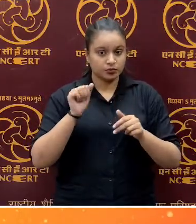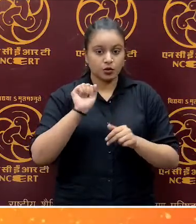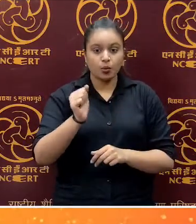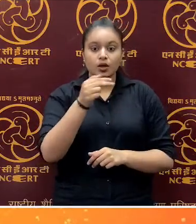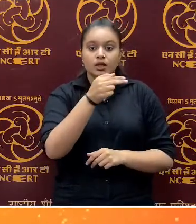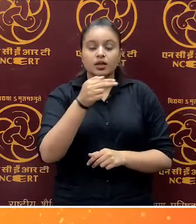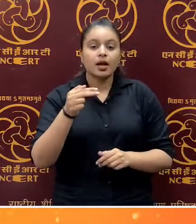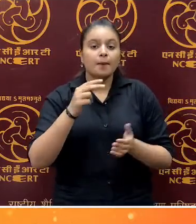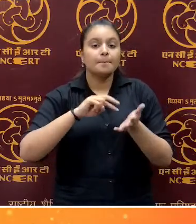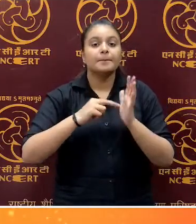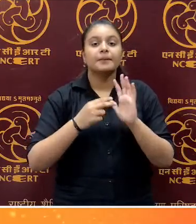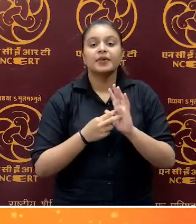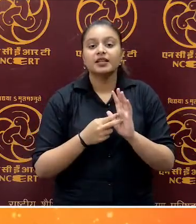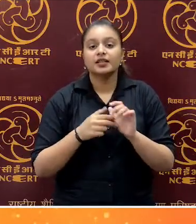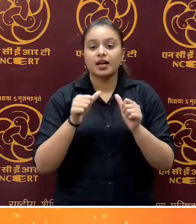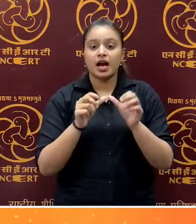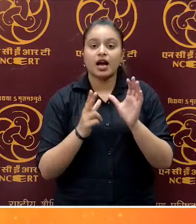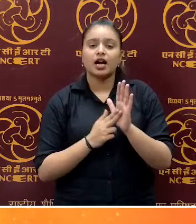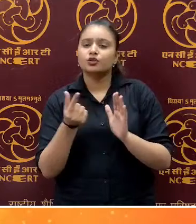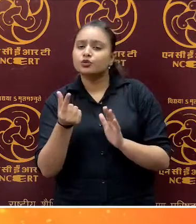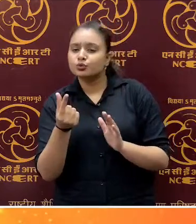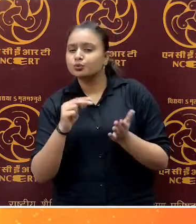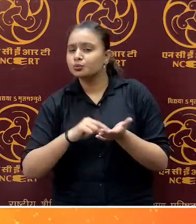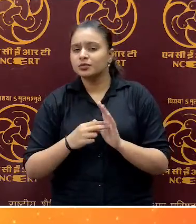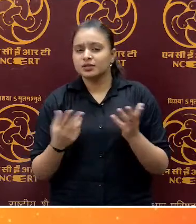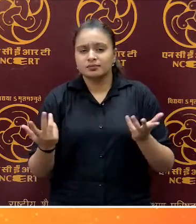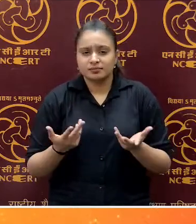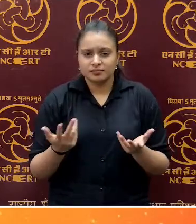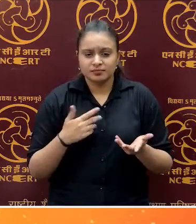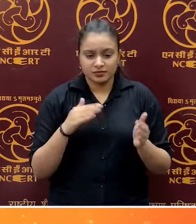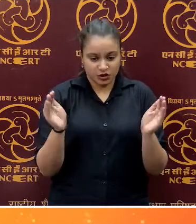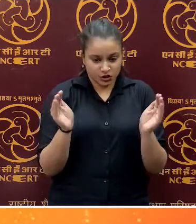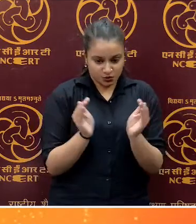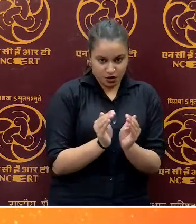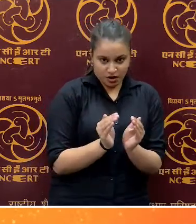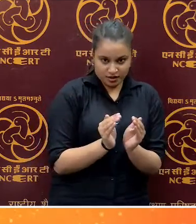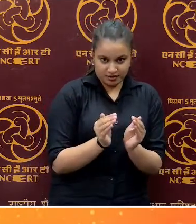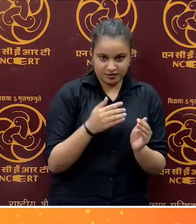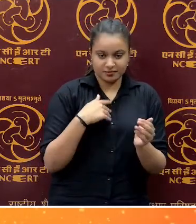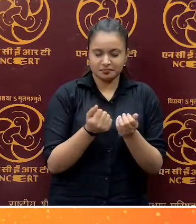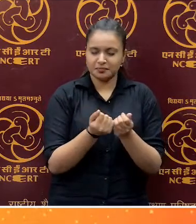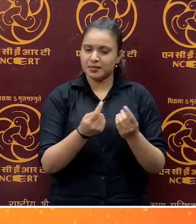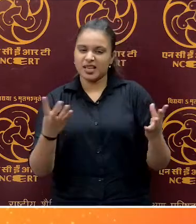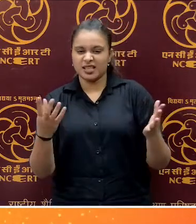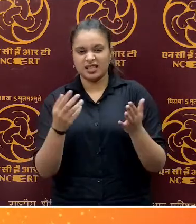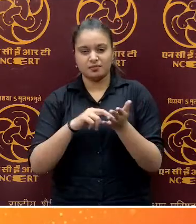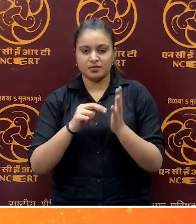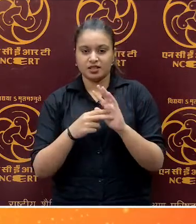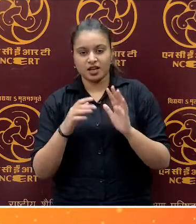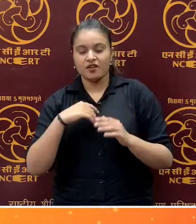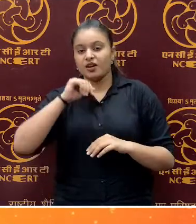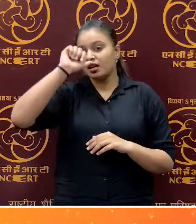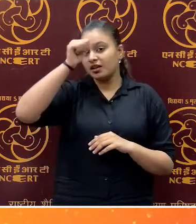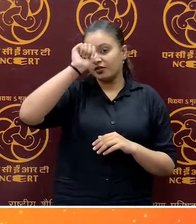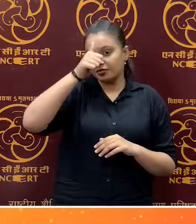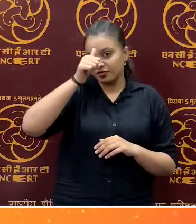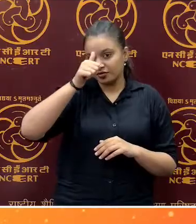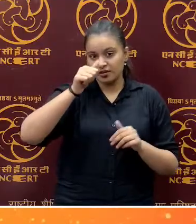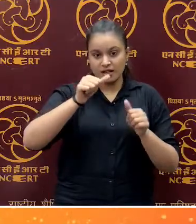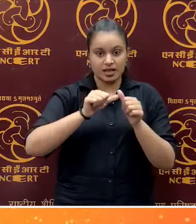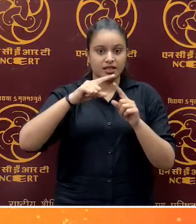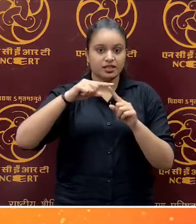names. Like, what is the meaning of Anu? Anu meaning the small one. It has multiple meaning, and in Hindi it is also called